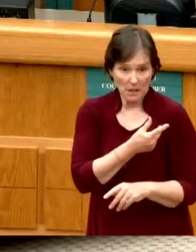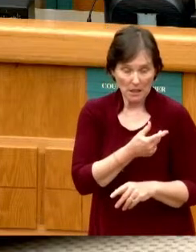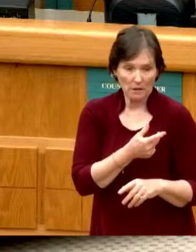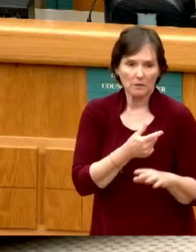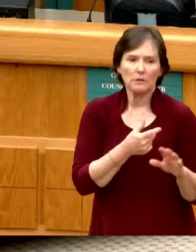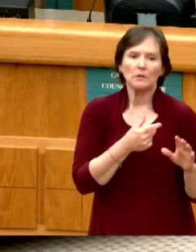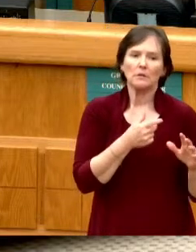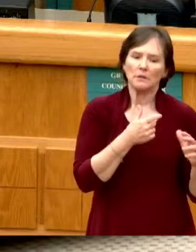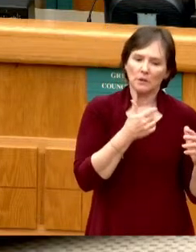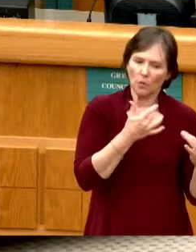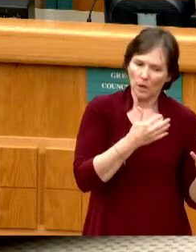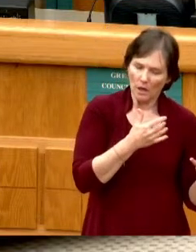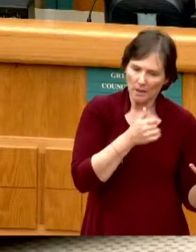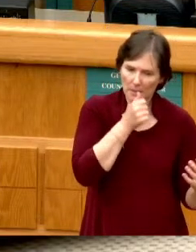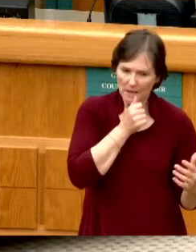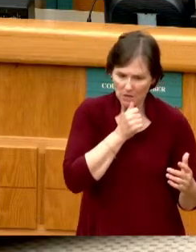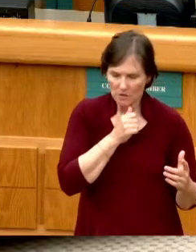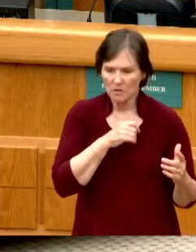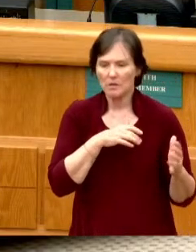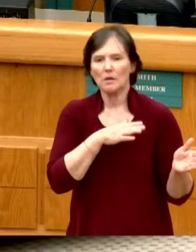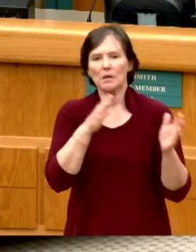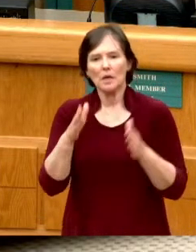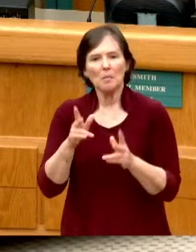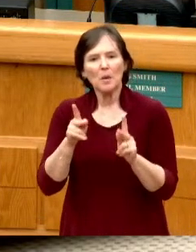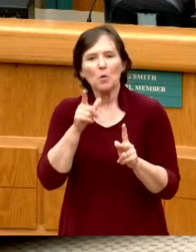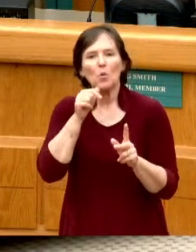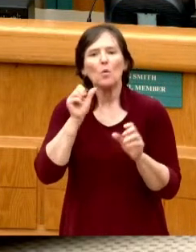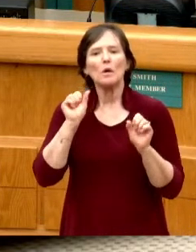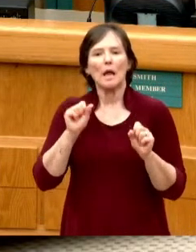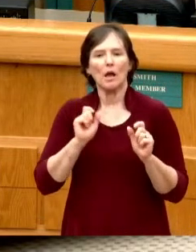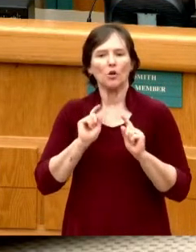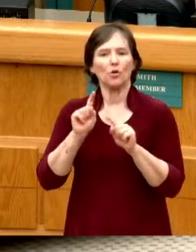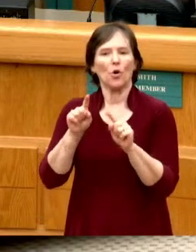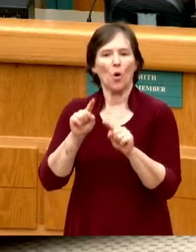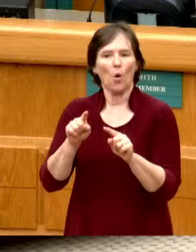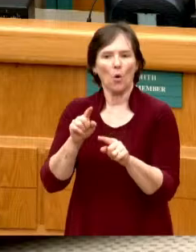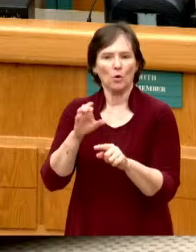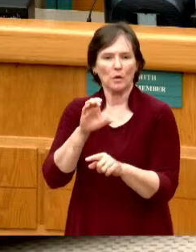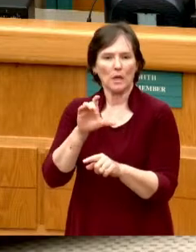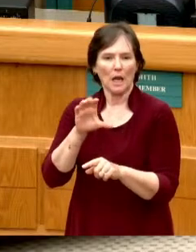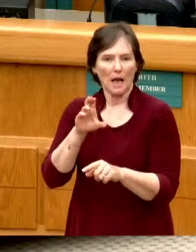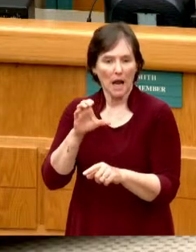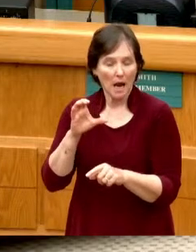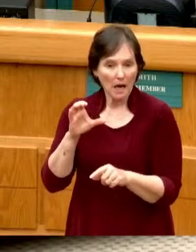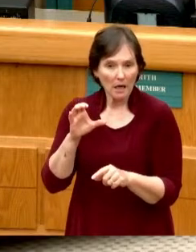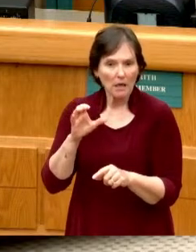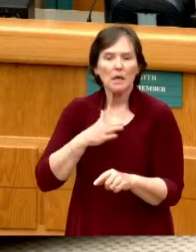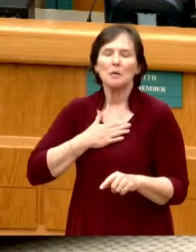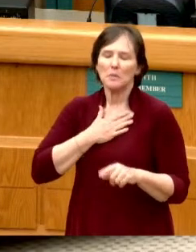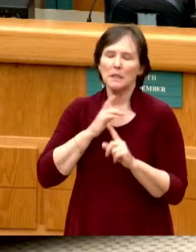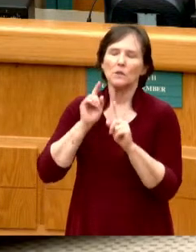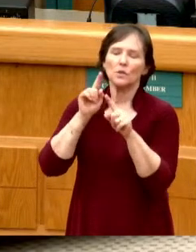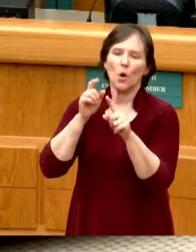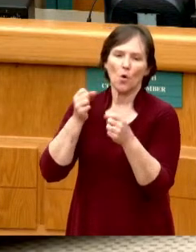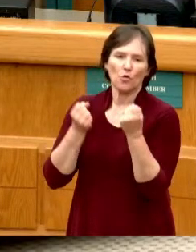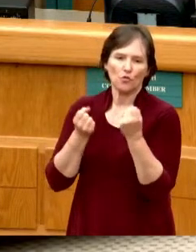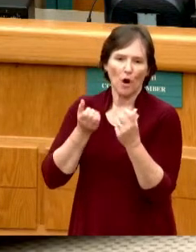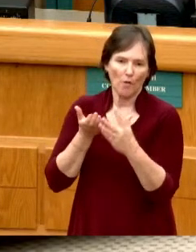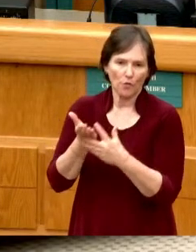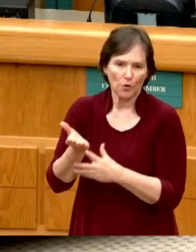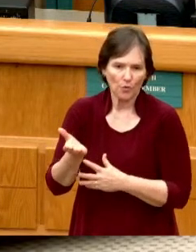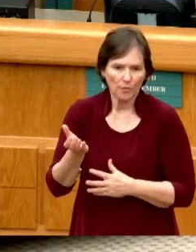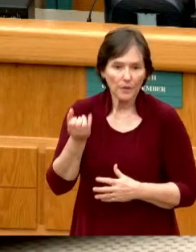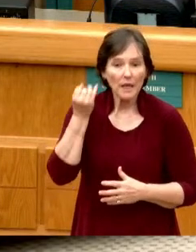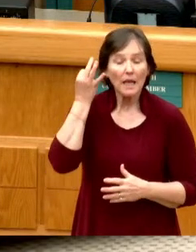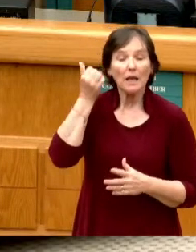of our drive-throughs to receive your vaccine. If you are a physician who still has not registered to become a COVID-19